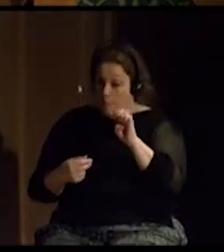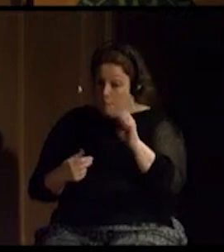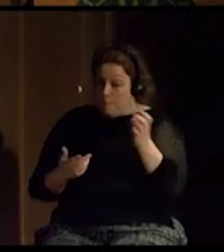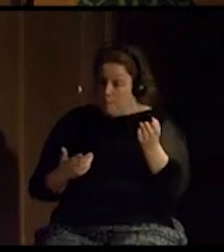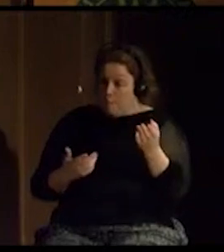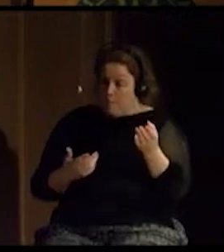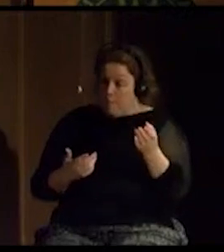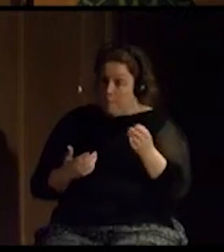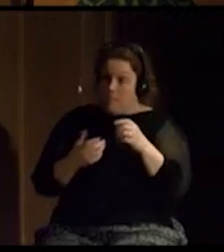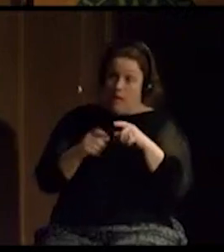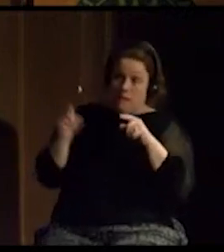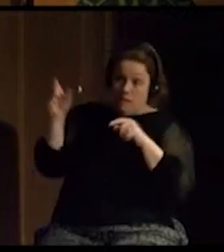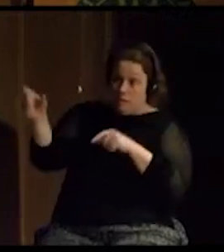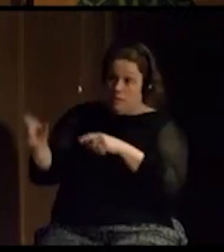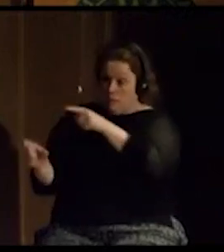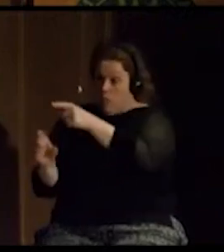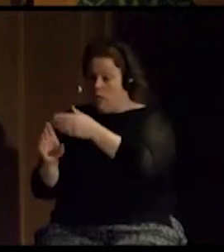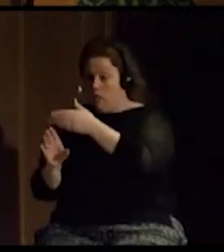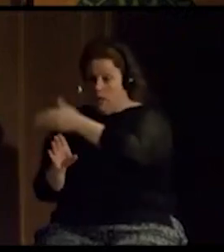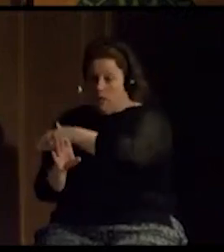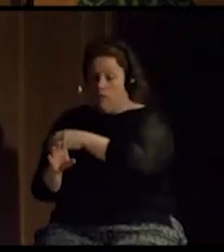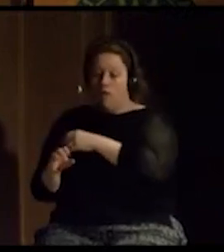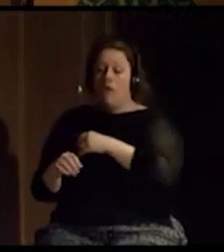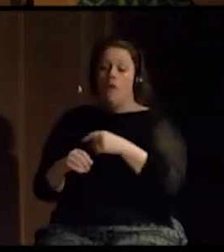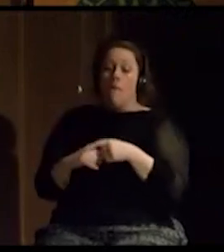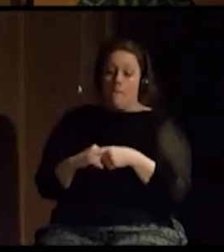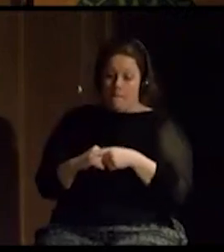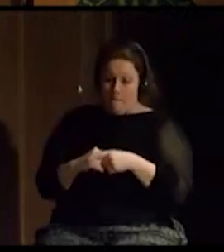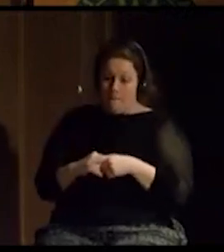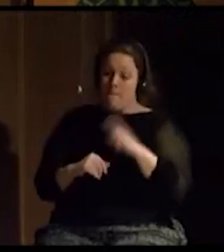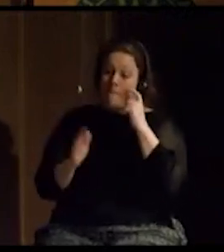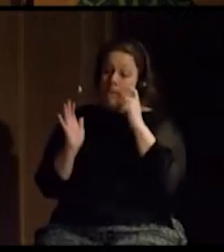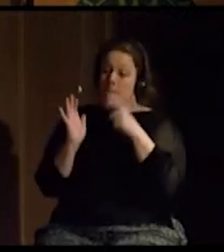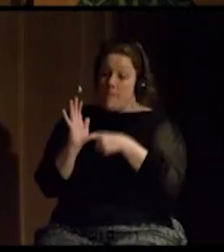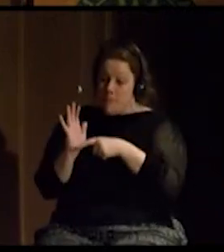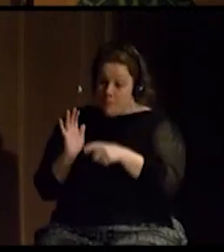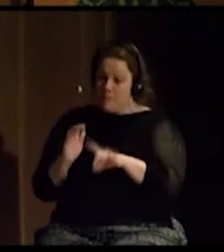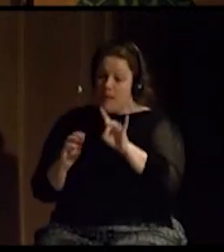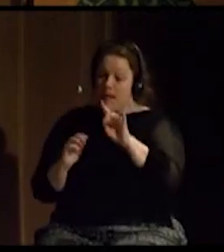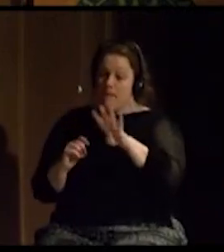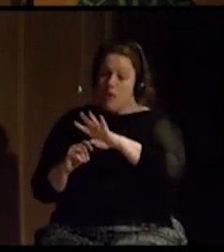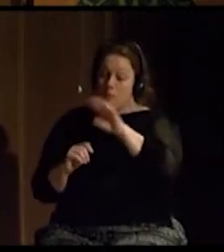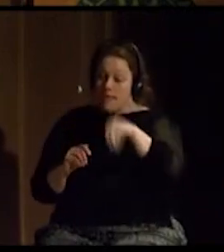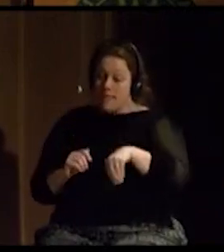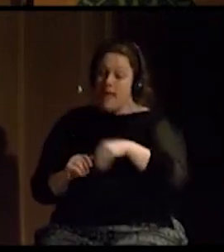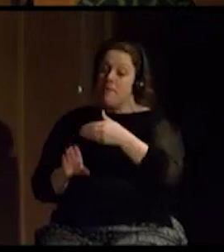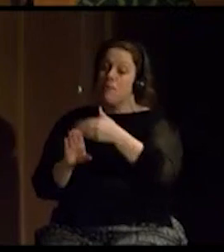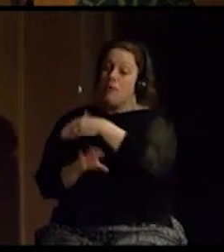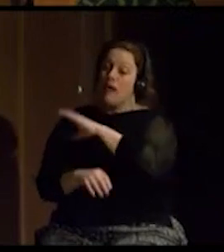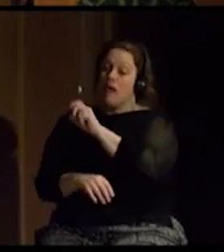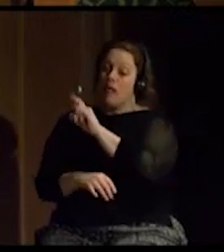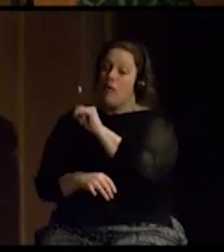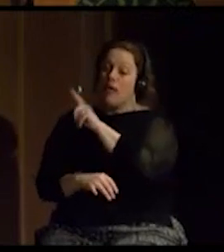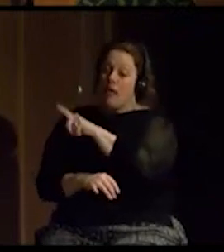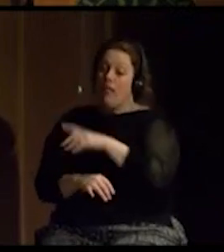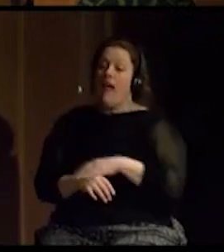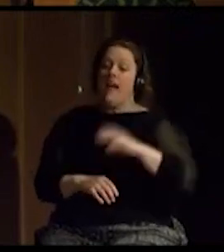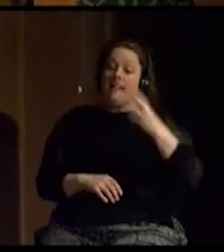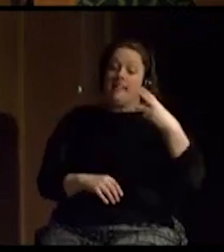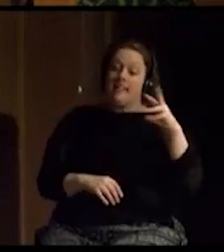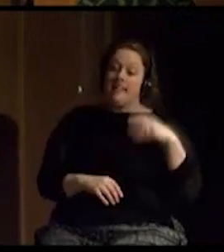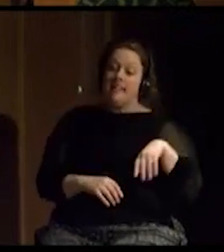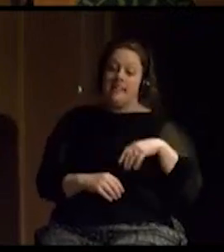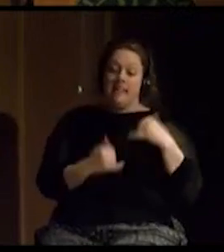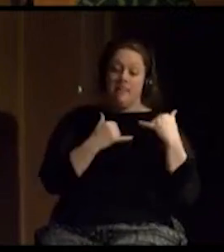performed additional population genetic analysis and had found that mutton is 84% pre-colonial dog and about 16%